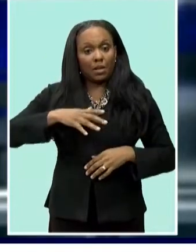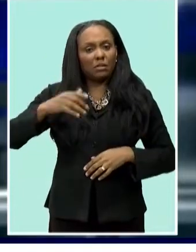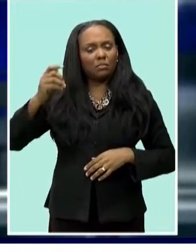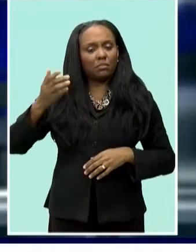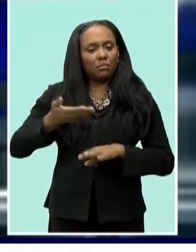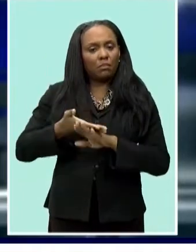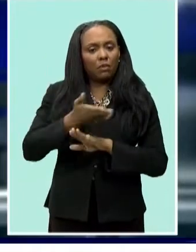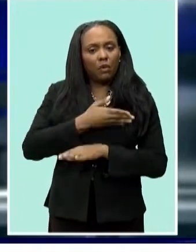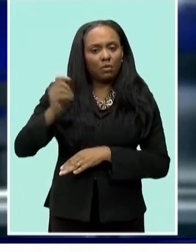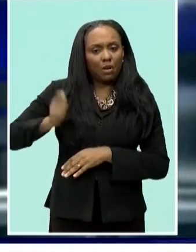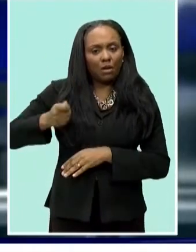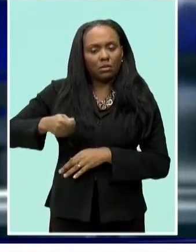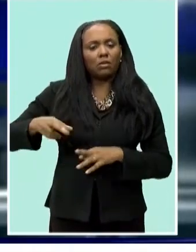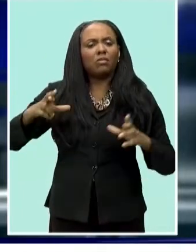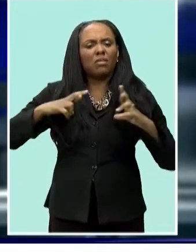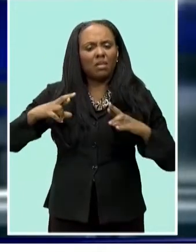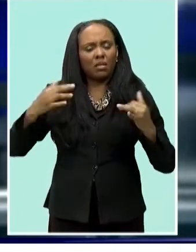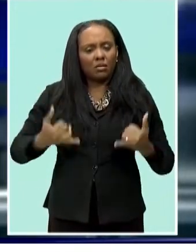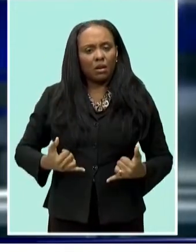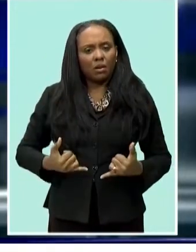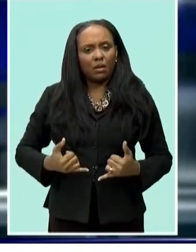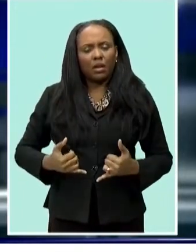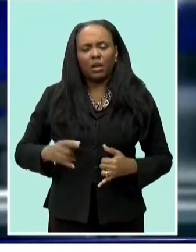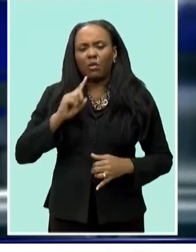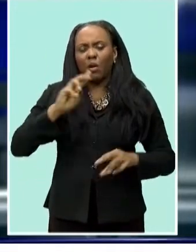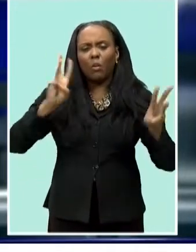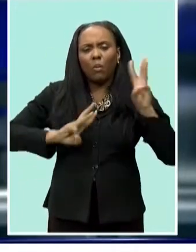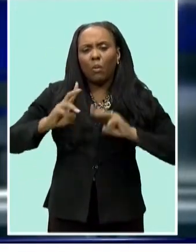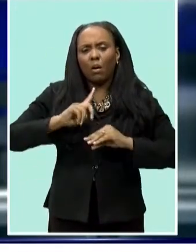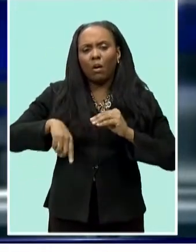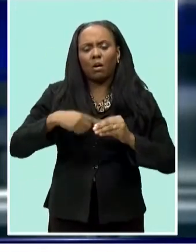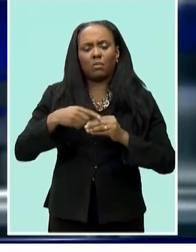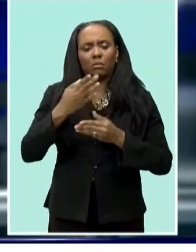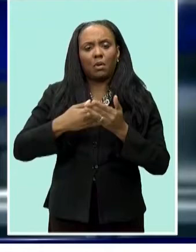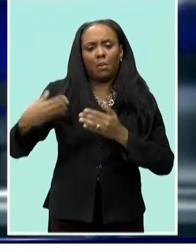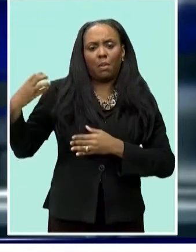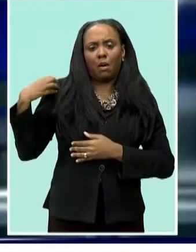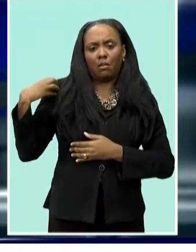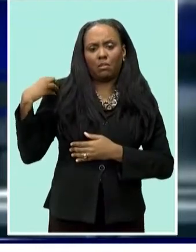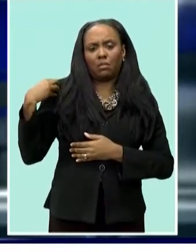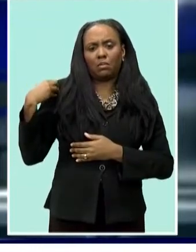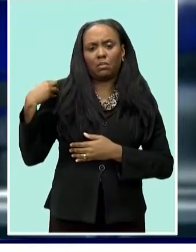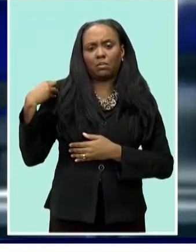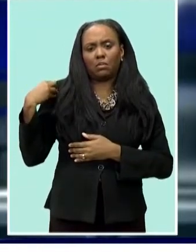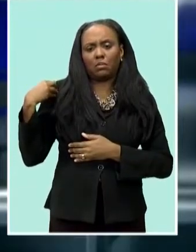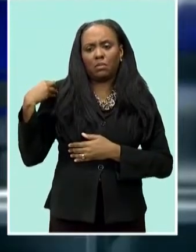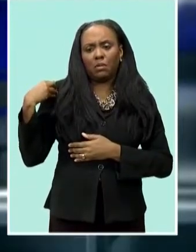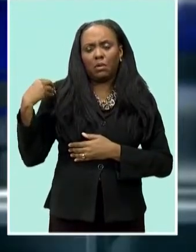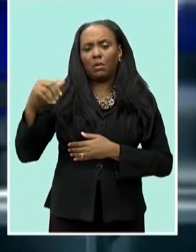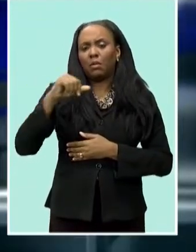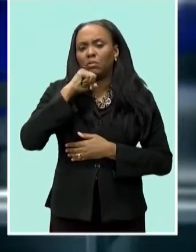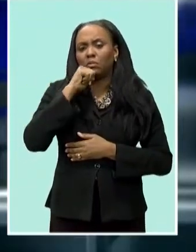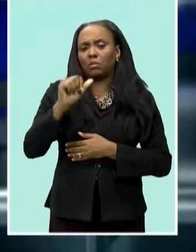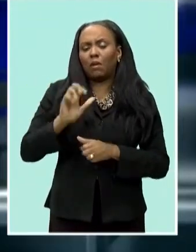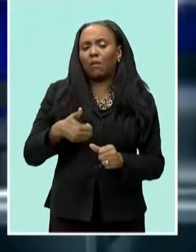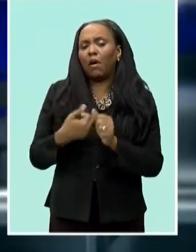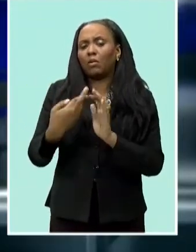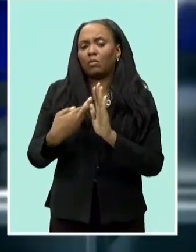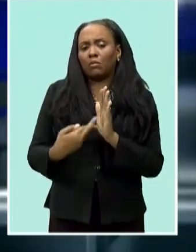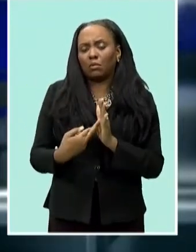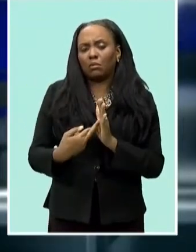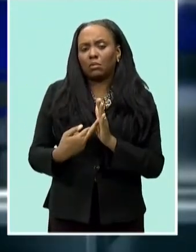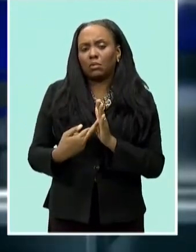serious concerns about the practices of some employers who have come before the tribunal. Now, he gave a specific example using a